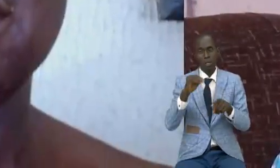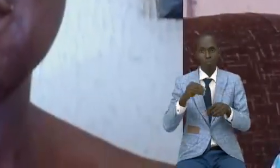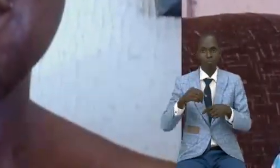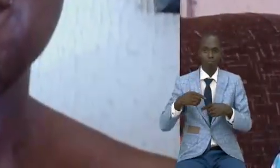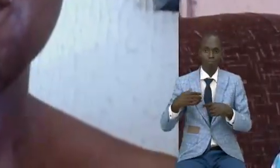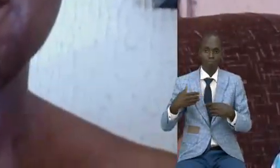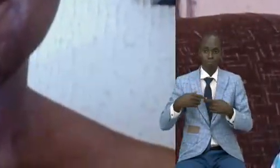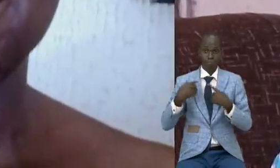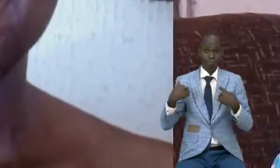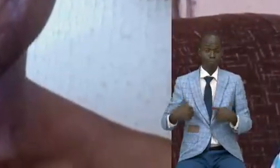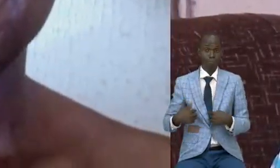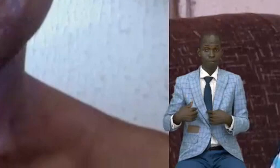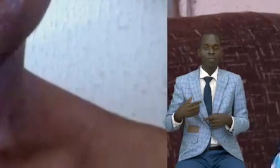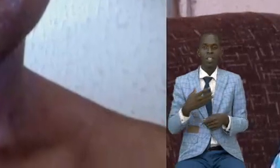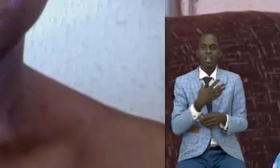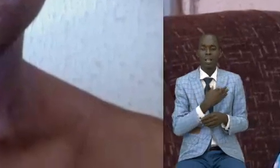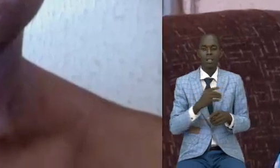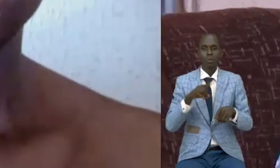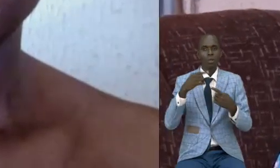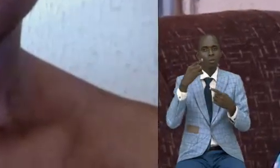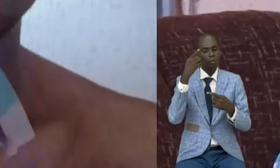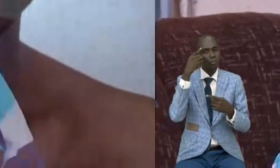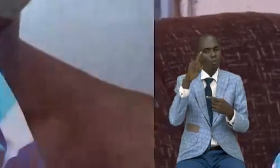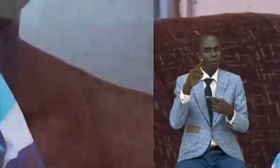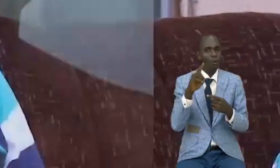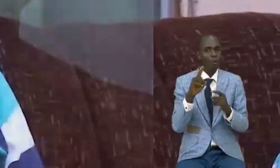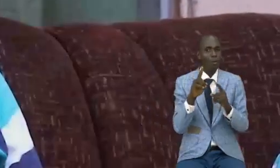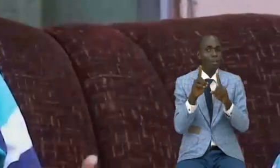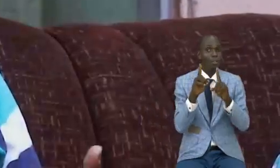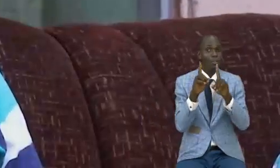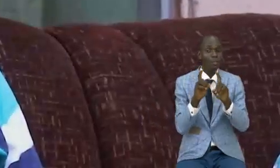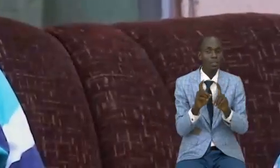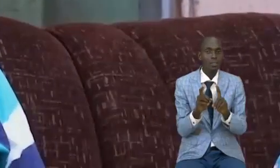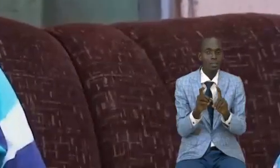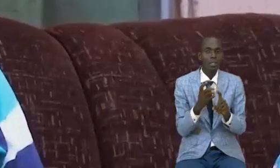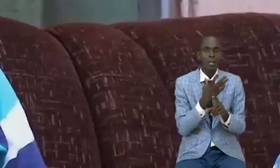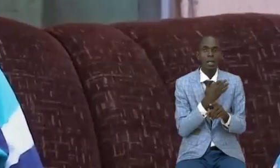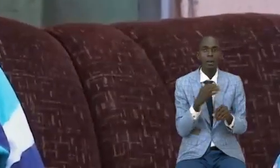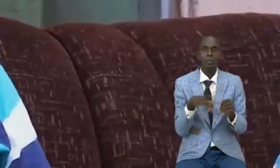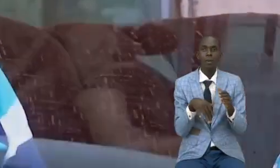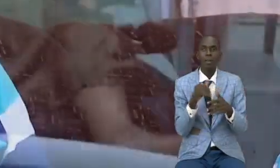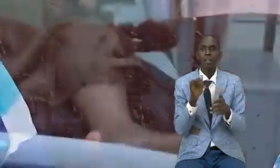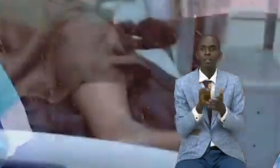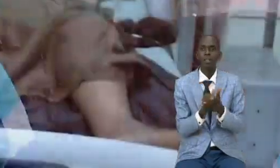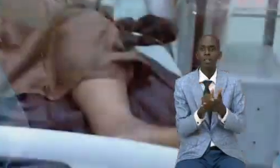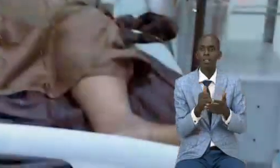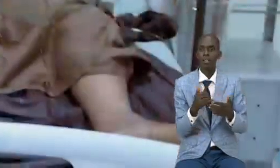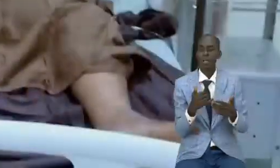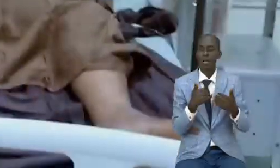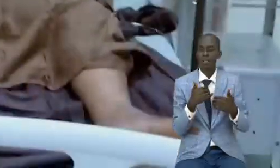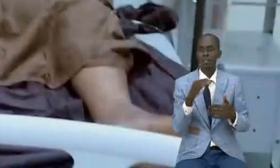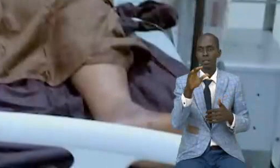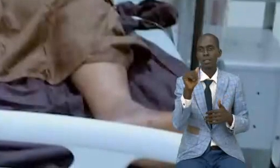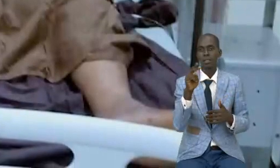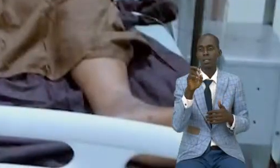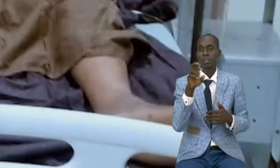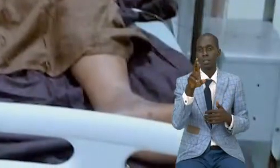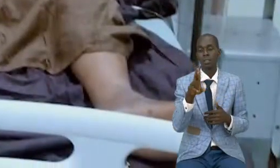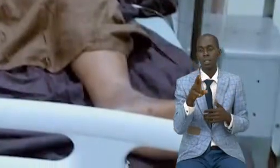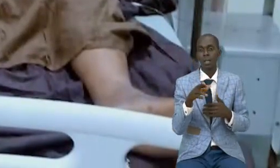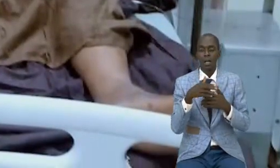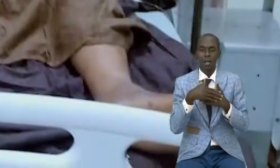And it went for test, and it came out that I have primary carcinoma, which is a form of cancer. After the first